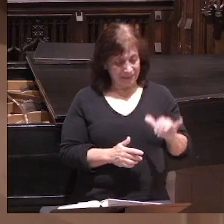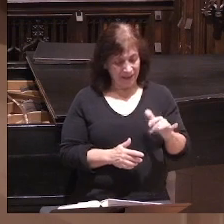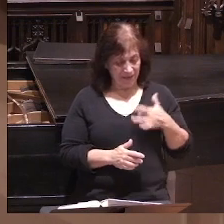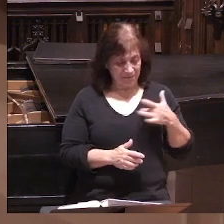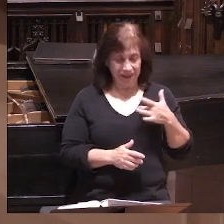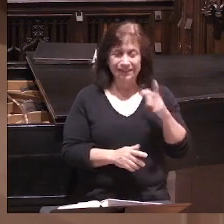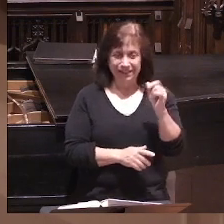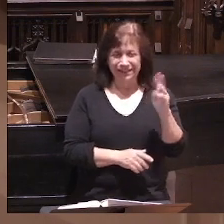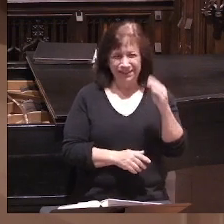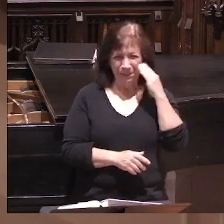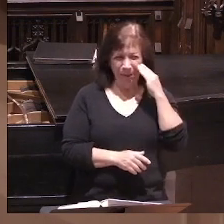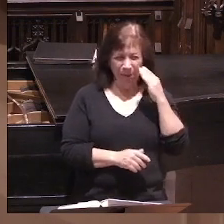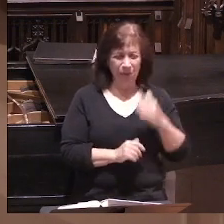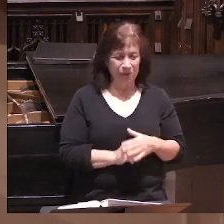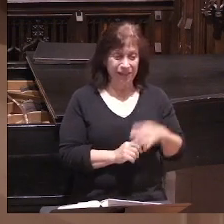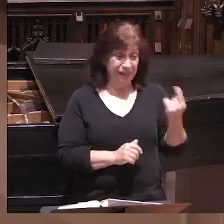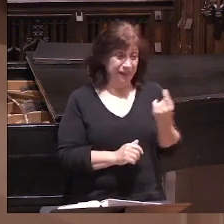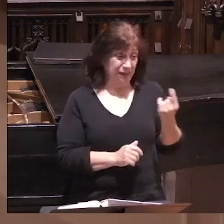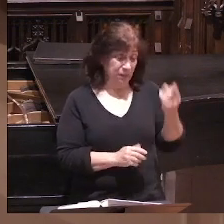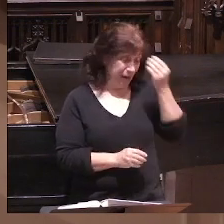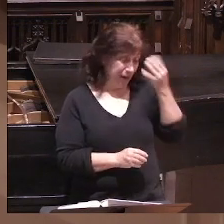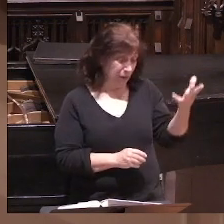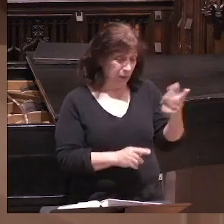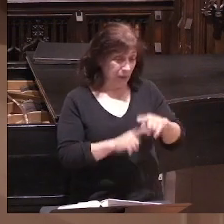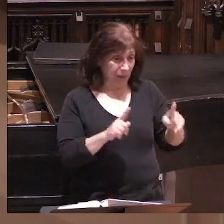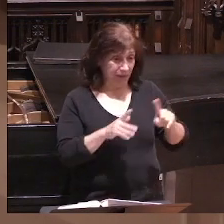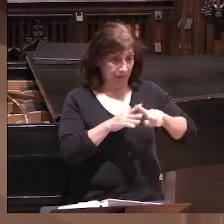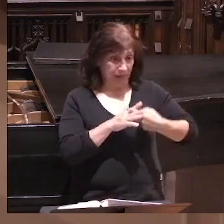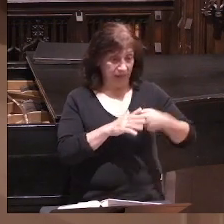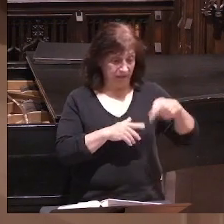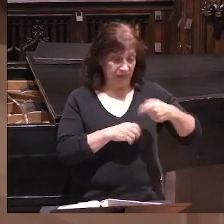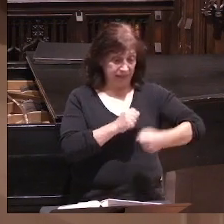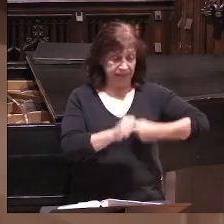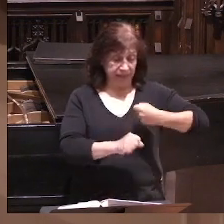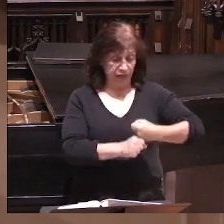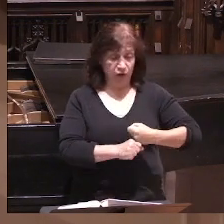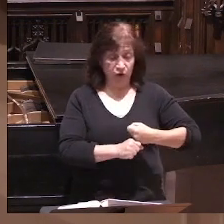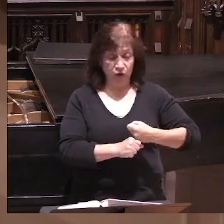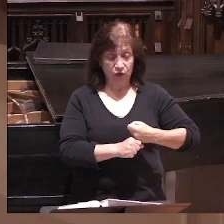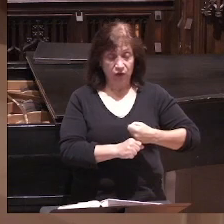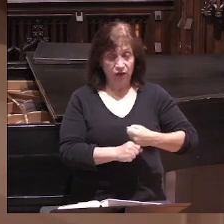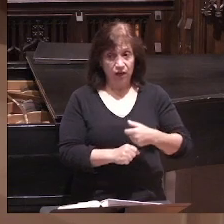Tim will know this, he's the only one I told, but at the beginning of this year,